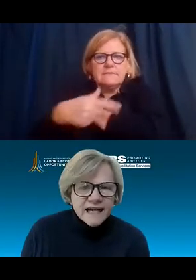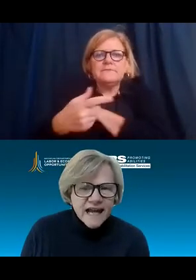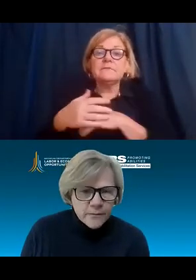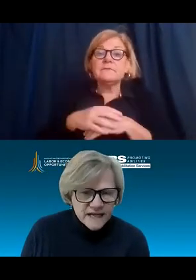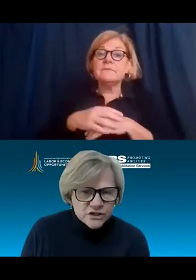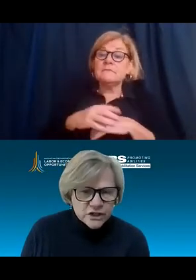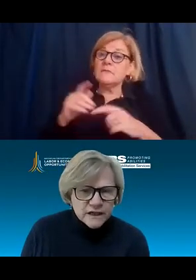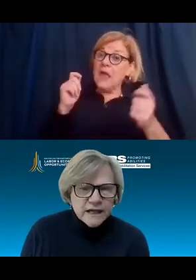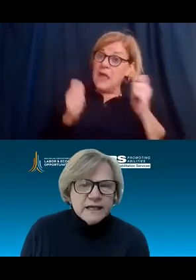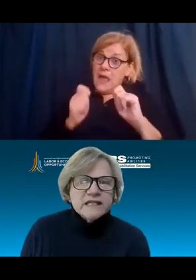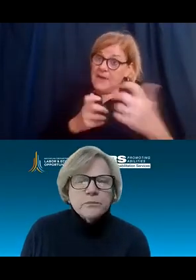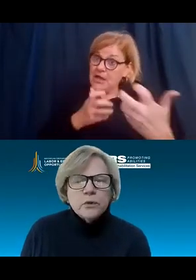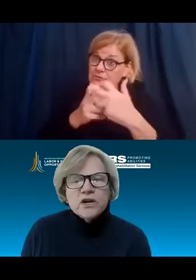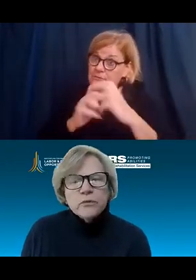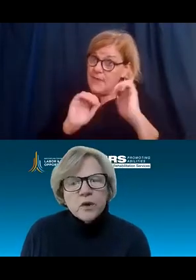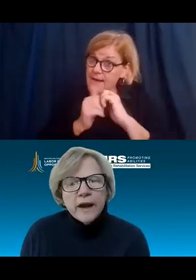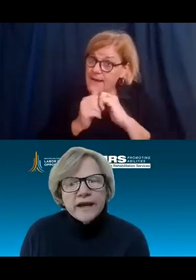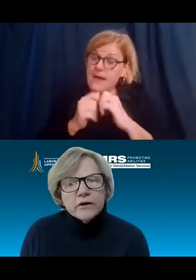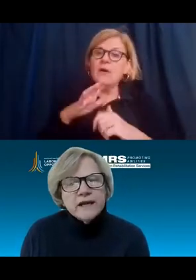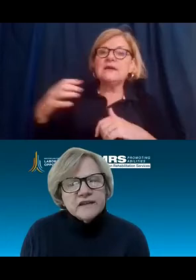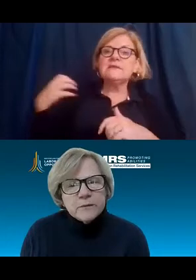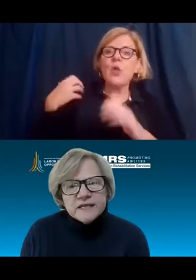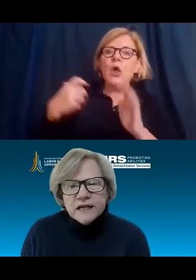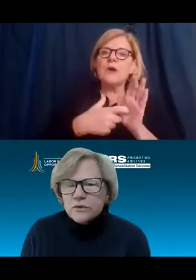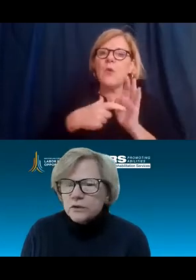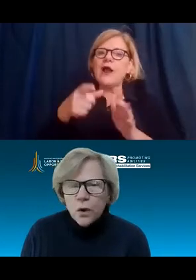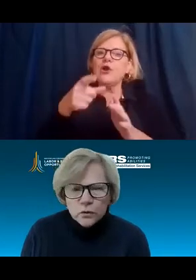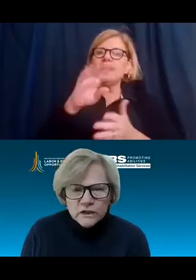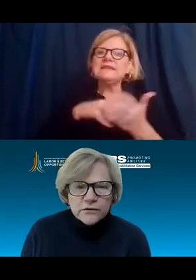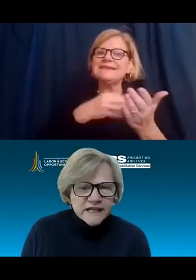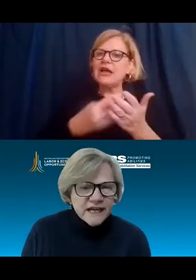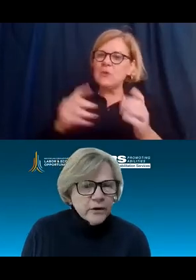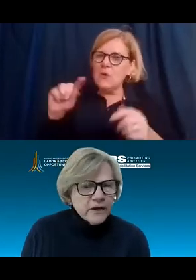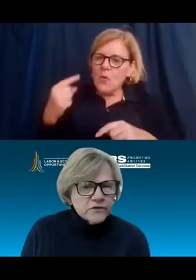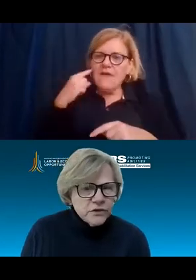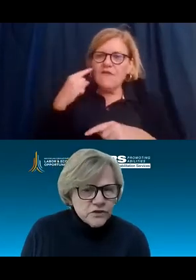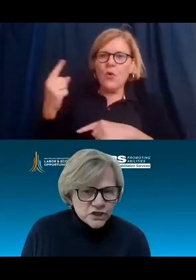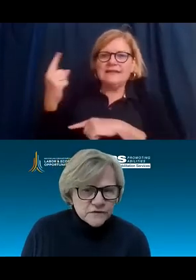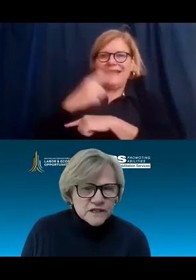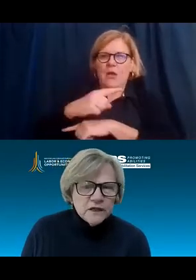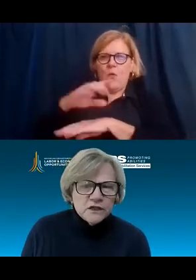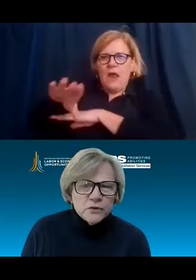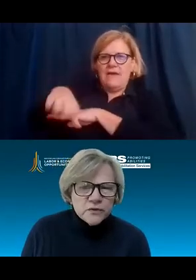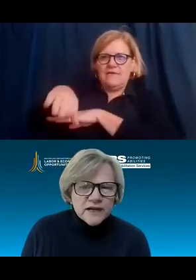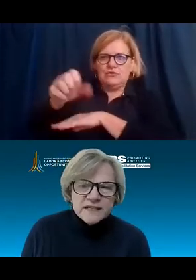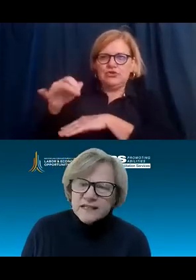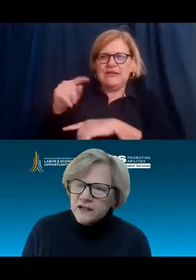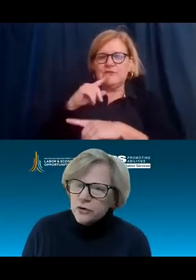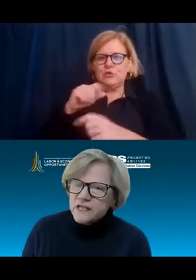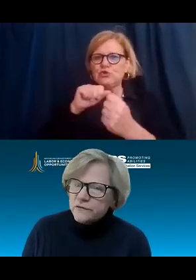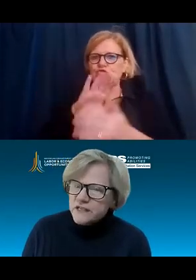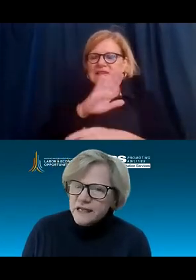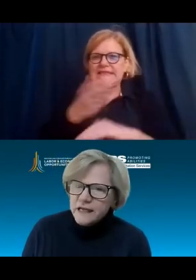As an accommodation, his employer required that he be scheduled only for day or afternoon shifts to address his